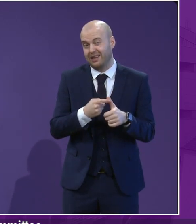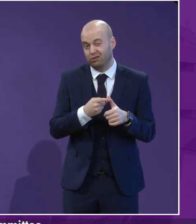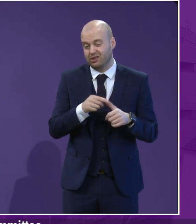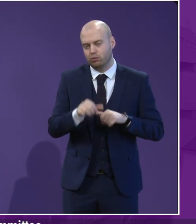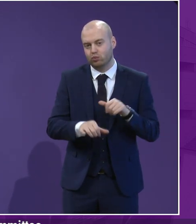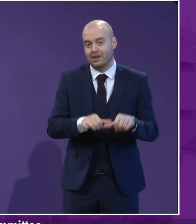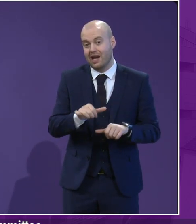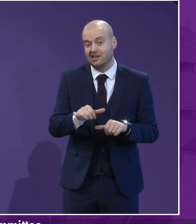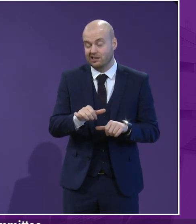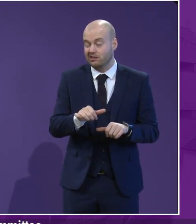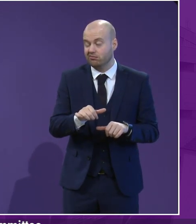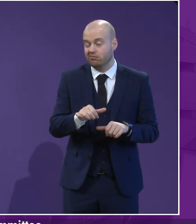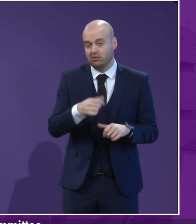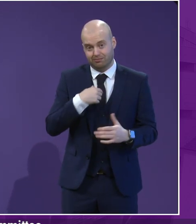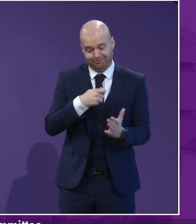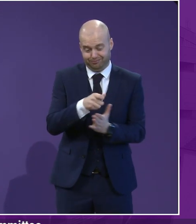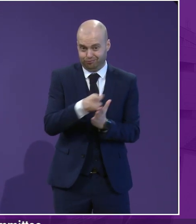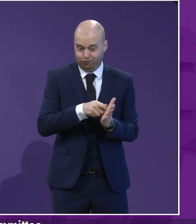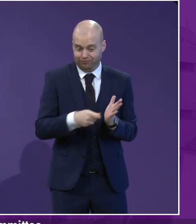university can do.